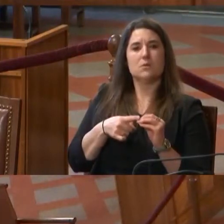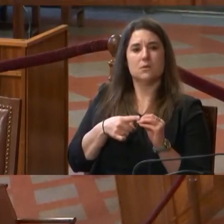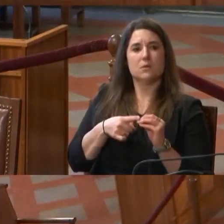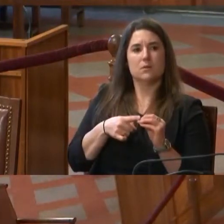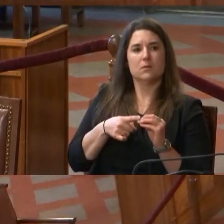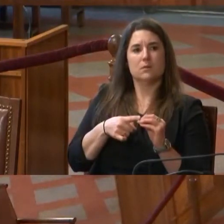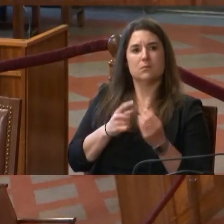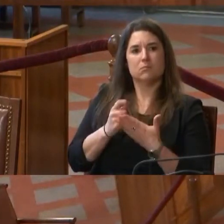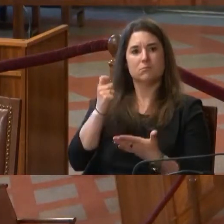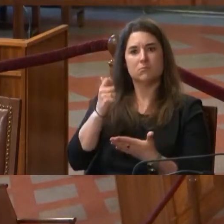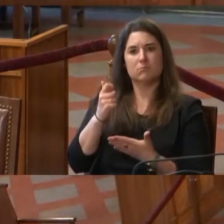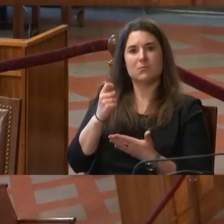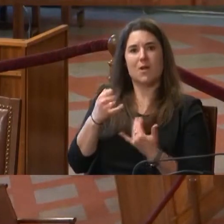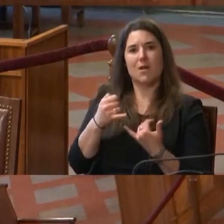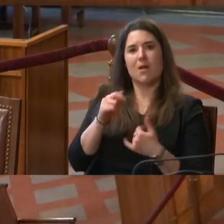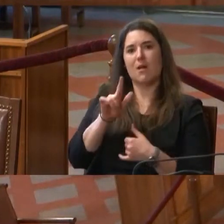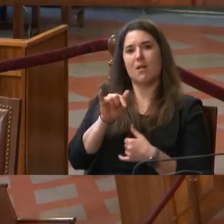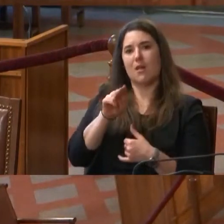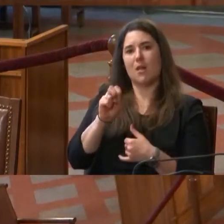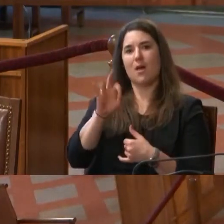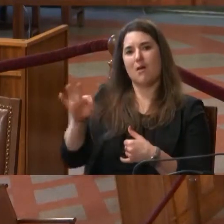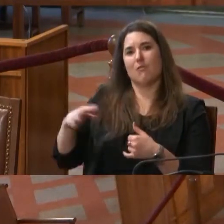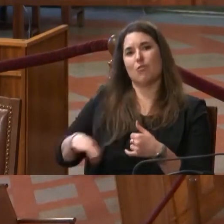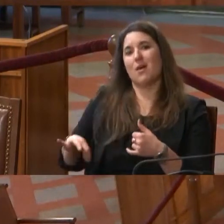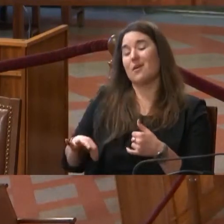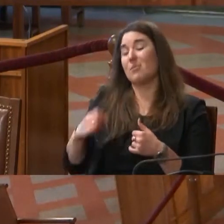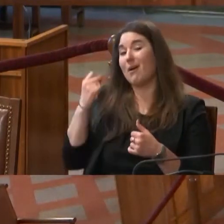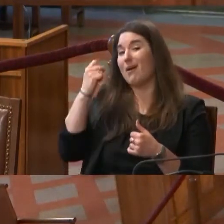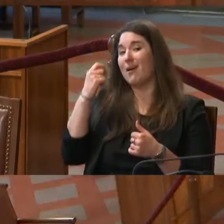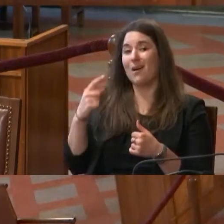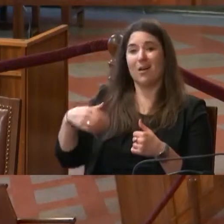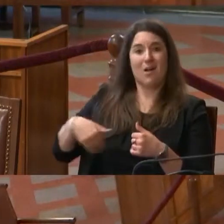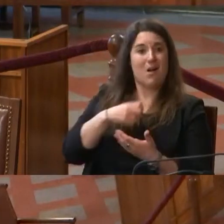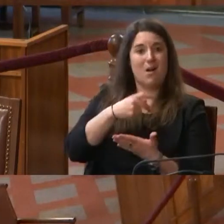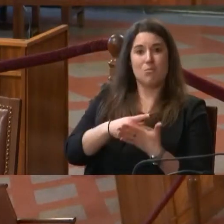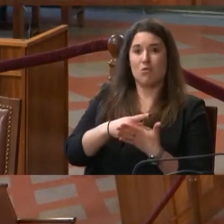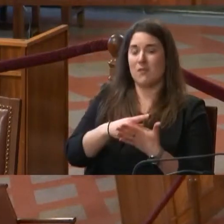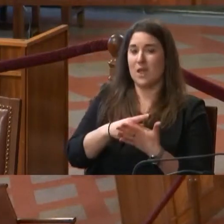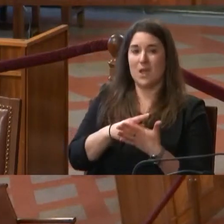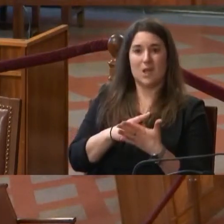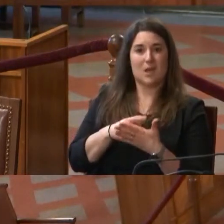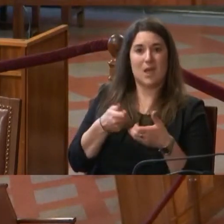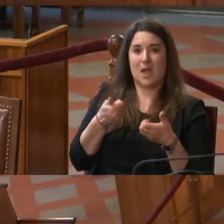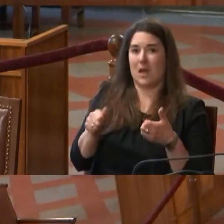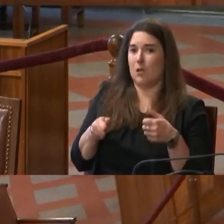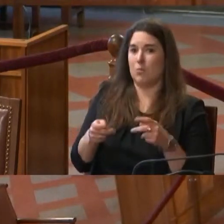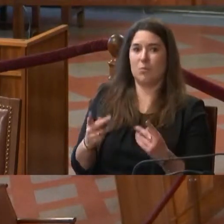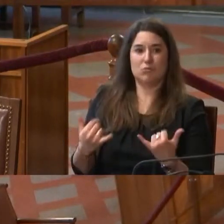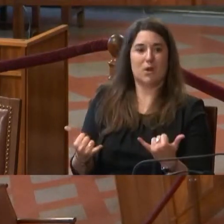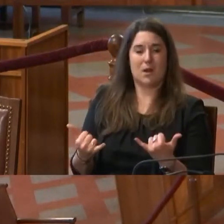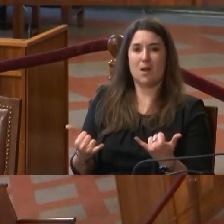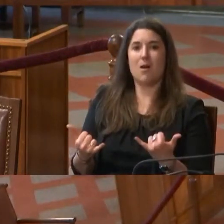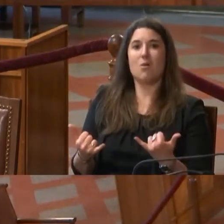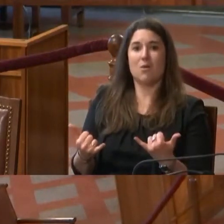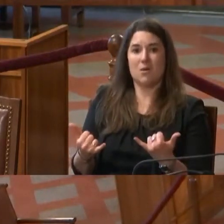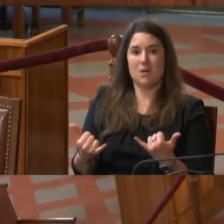taking out possibly a line of credit, but we're not approving any permits at this time, and there are